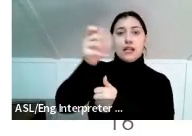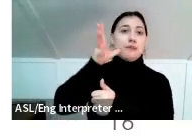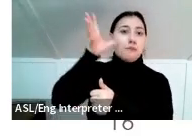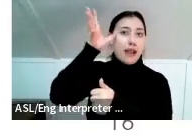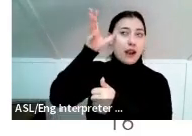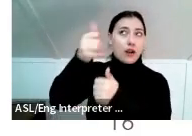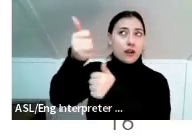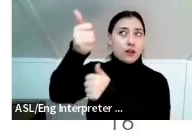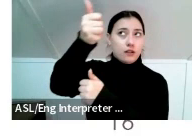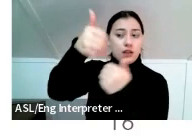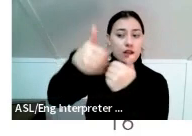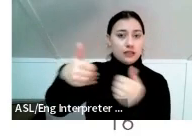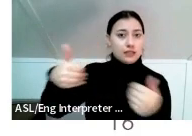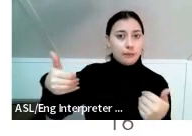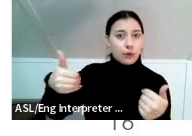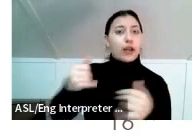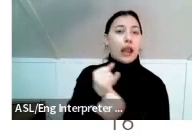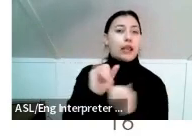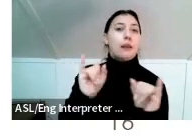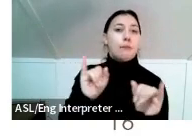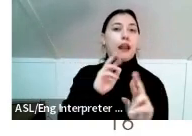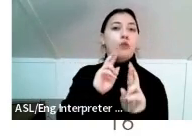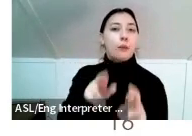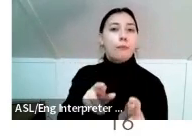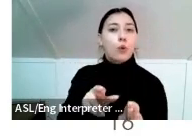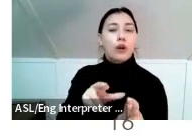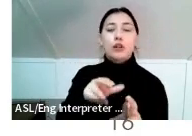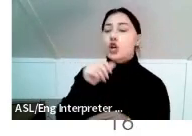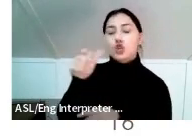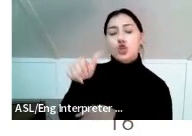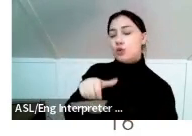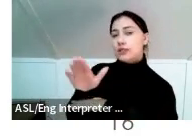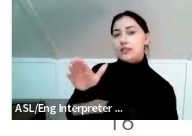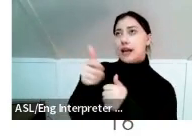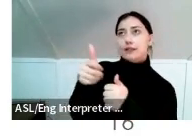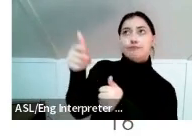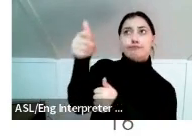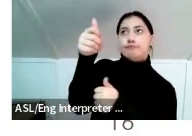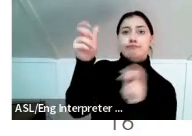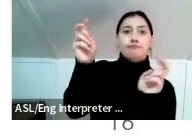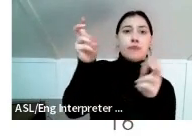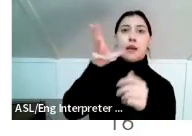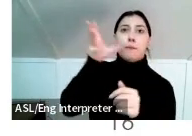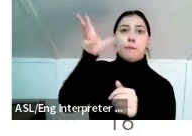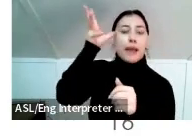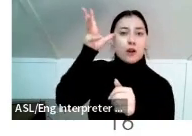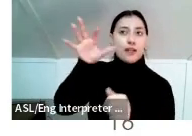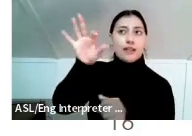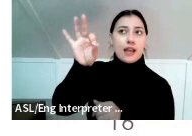that independently rather than sending your parent organization's 990.